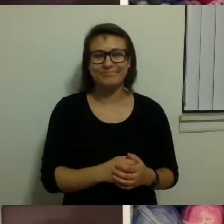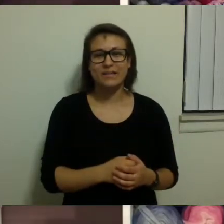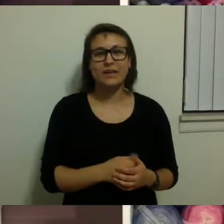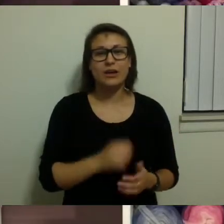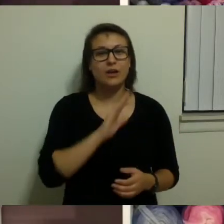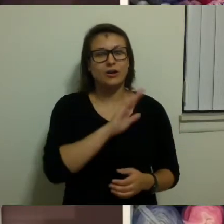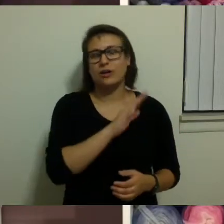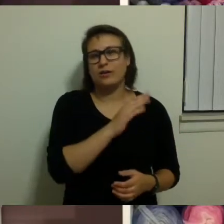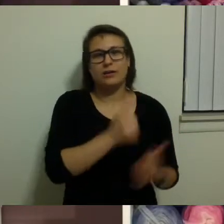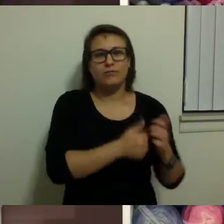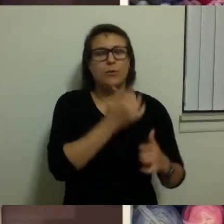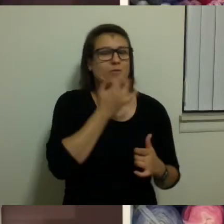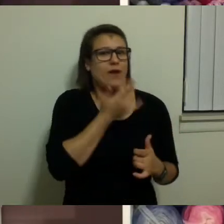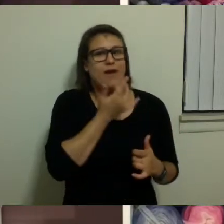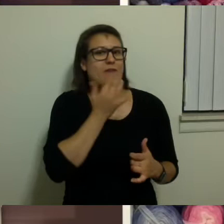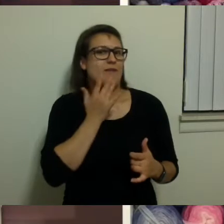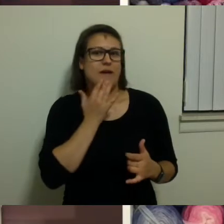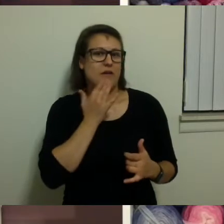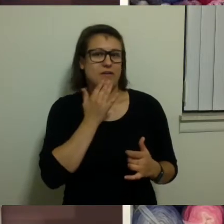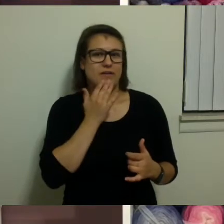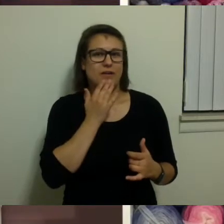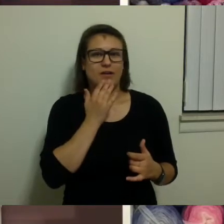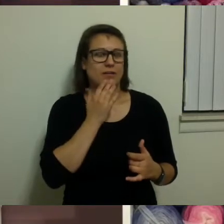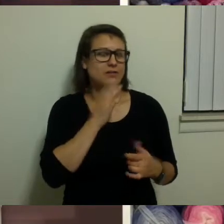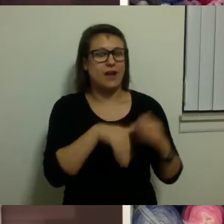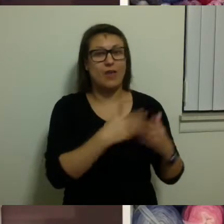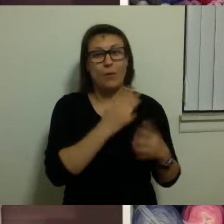In her most favorite colors in the entire world. I mean,